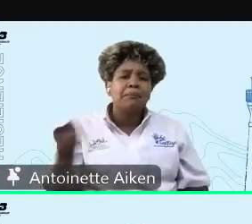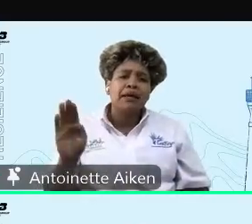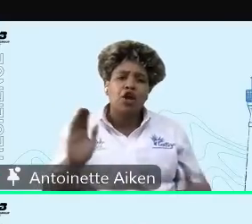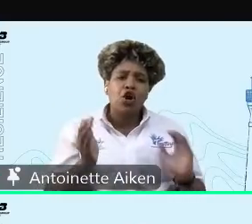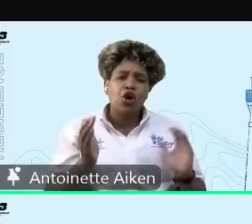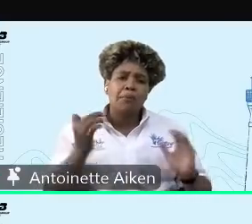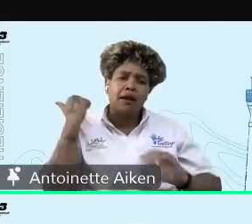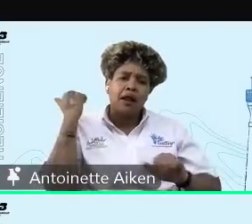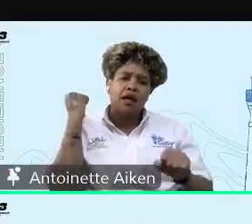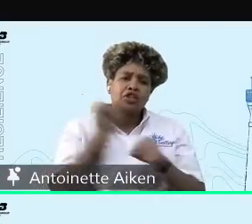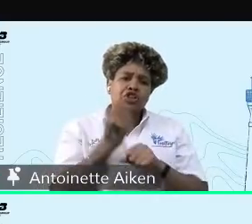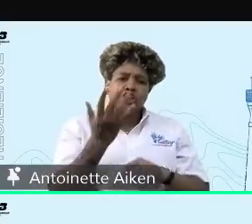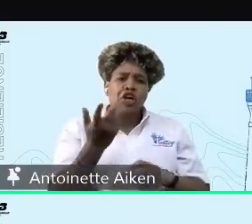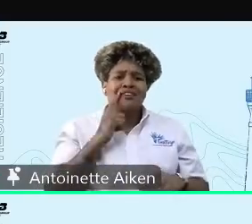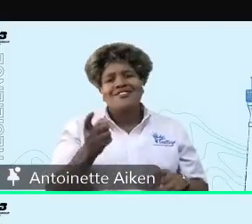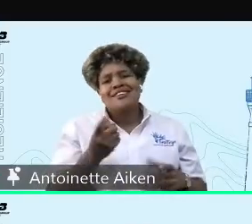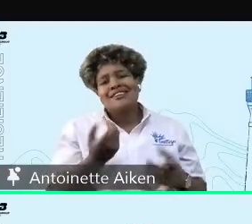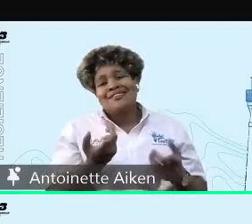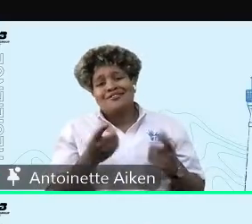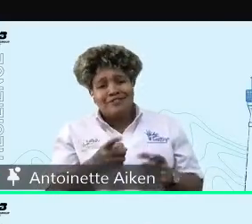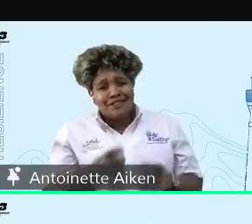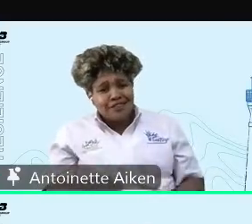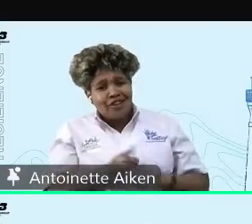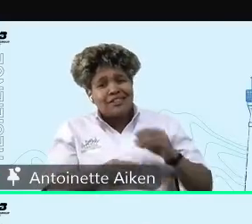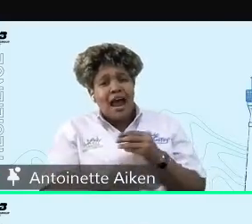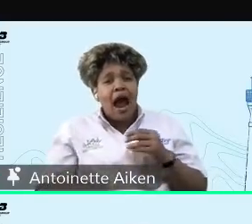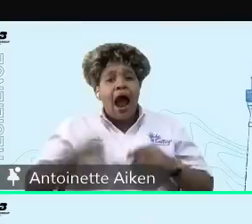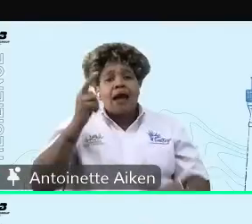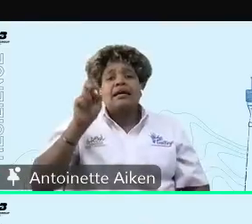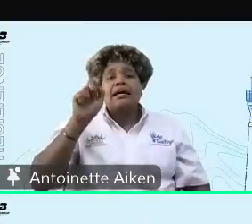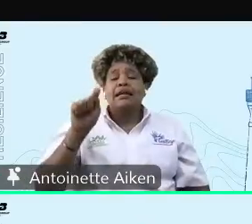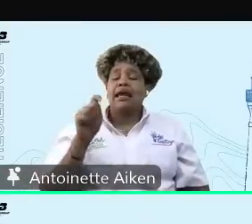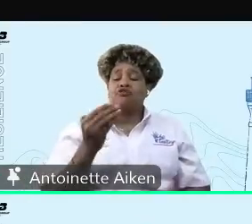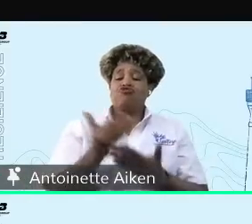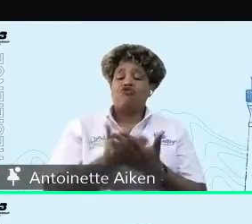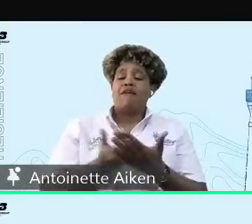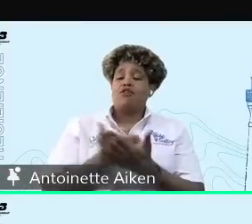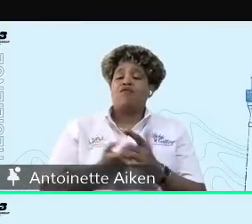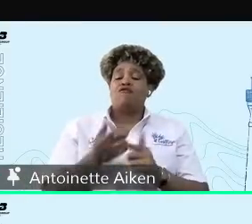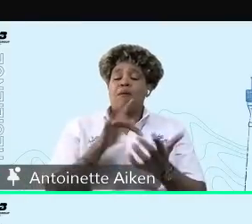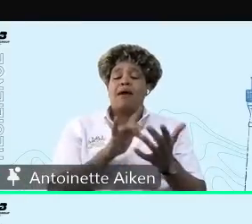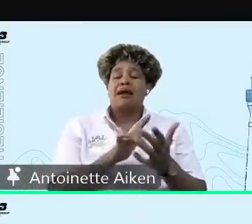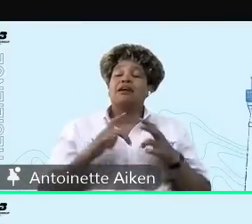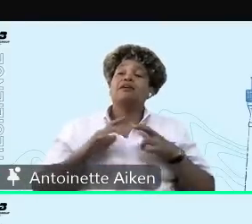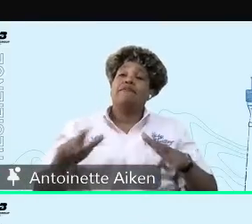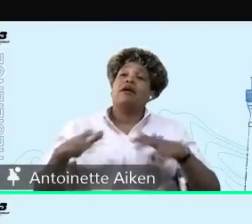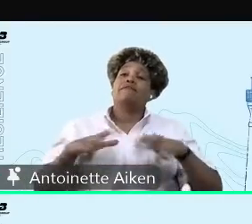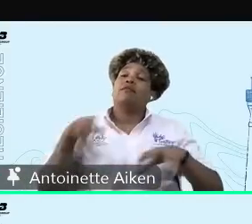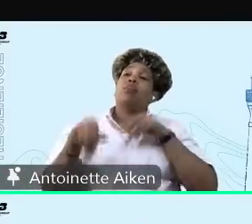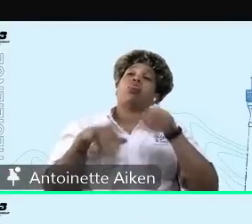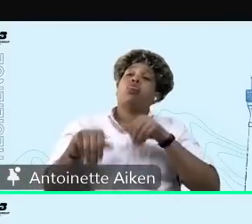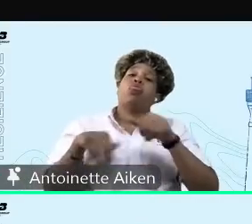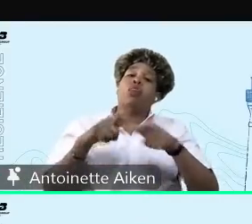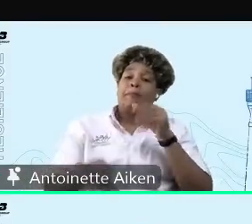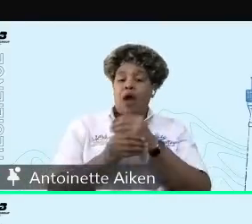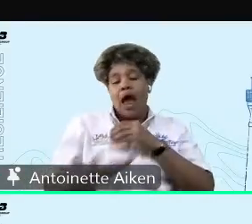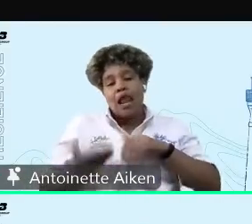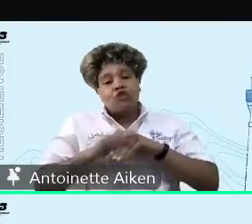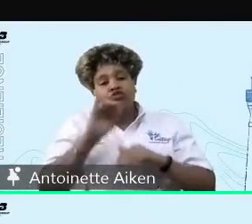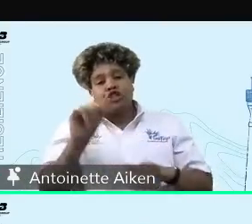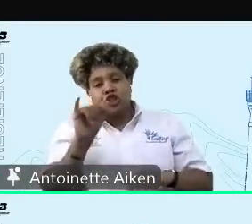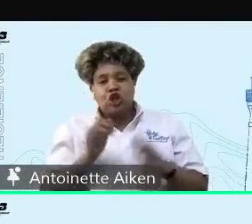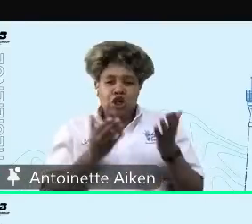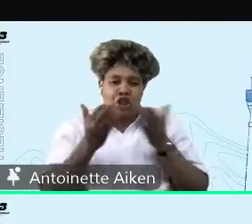prior year, mainly resulting from higher net revenues from banking and investment activities and increased insurance